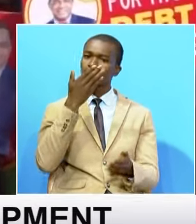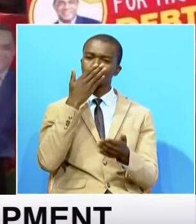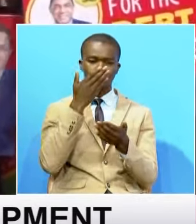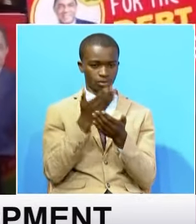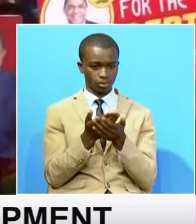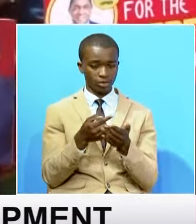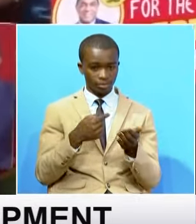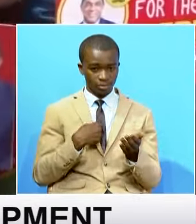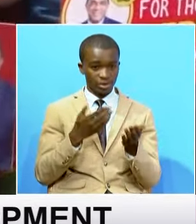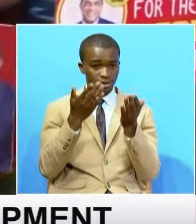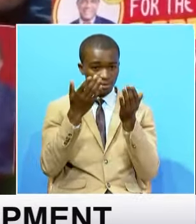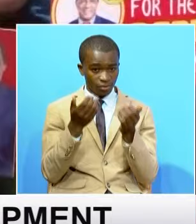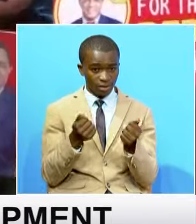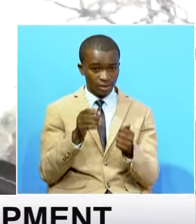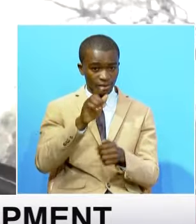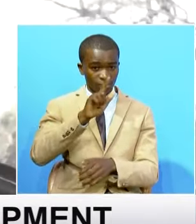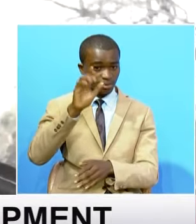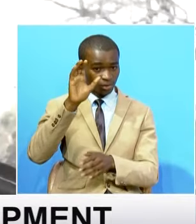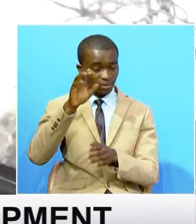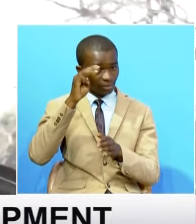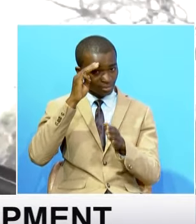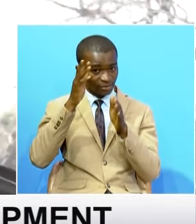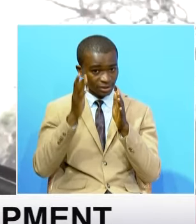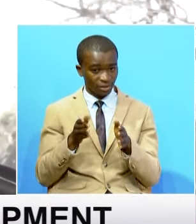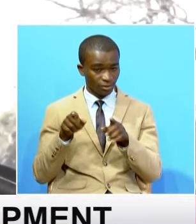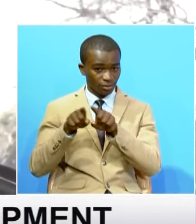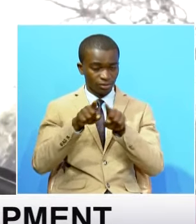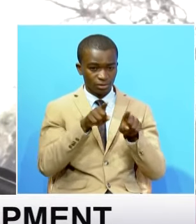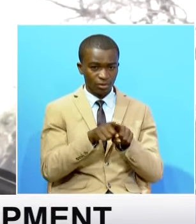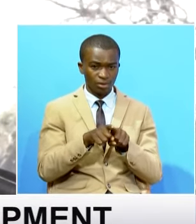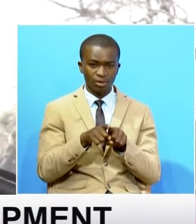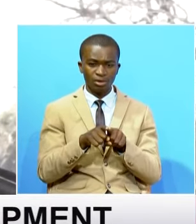minister, the minister, livestock here.